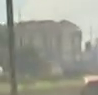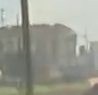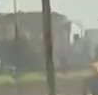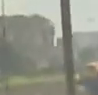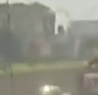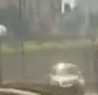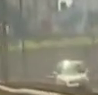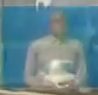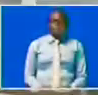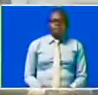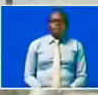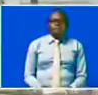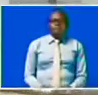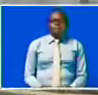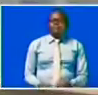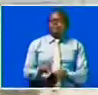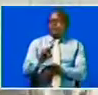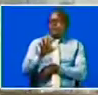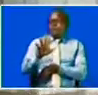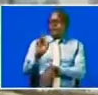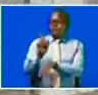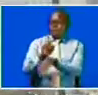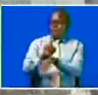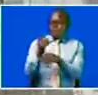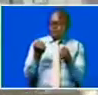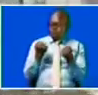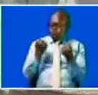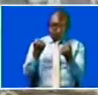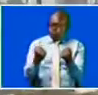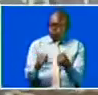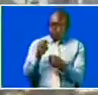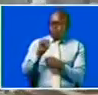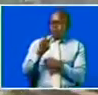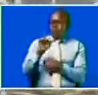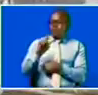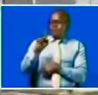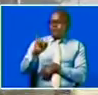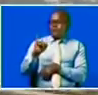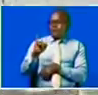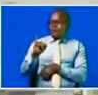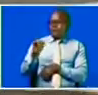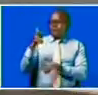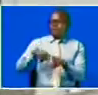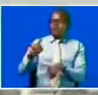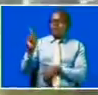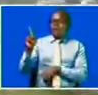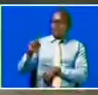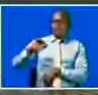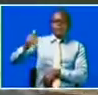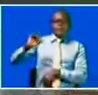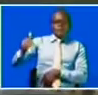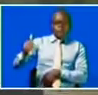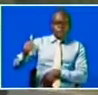It will take you approximately 25 minutes to get to Mwiki Estate from the Nairobi Central Business